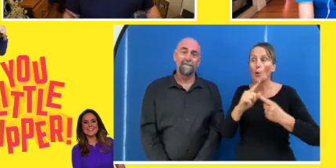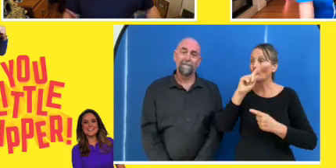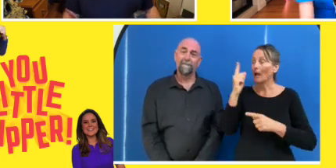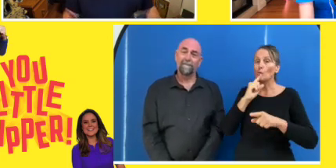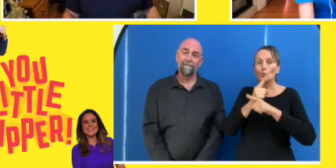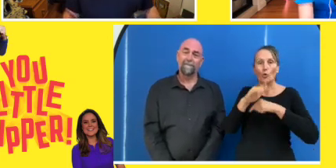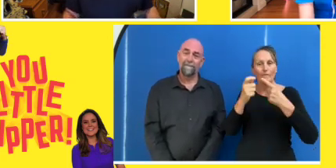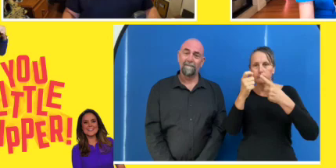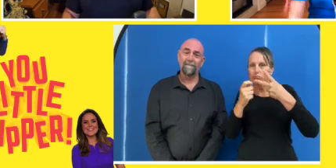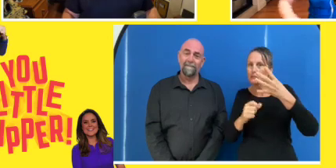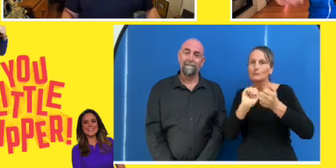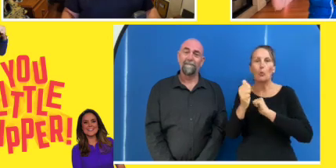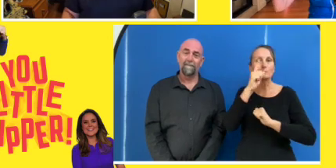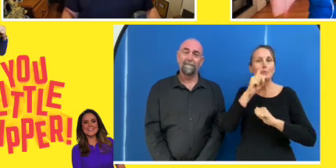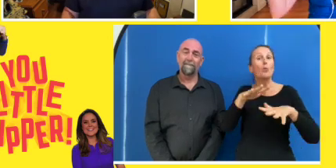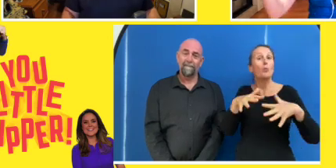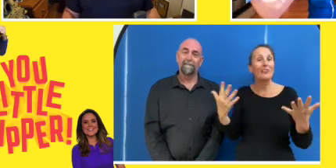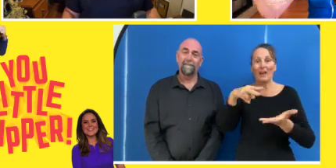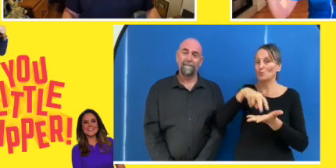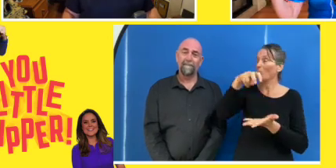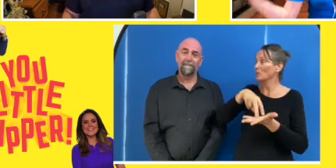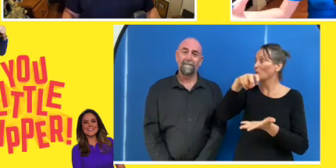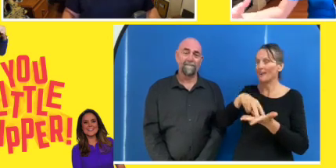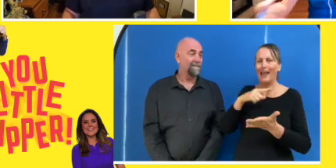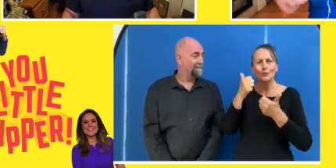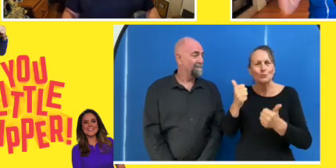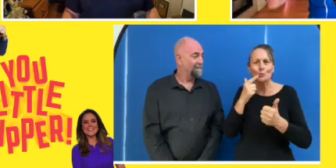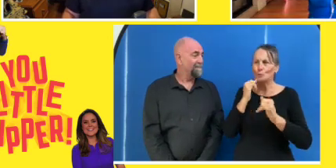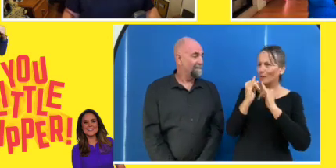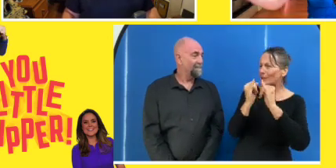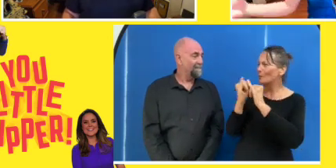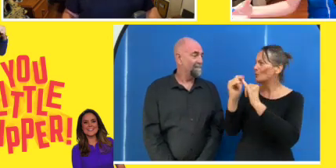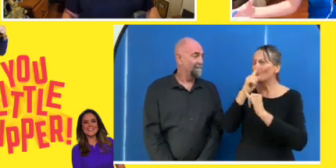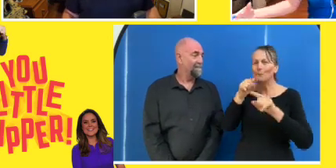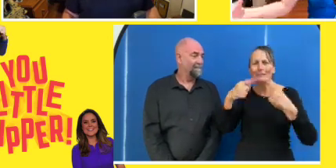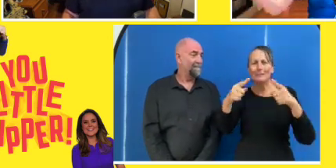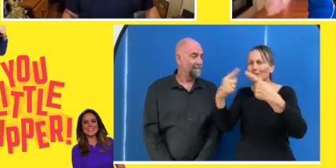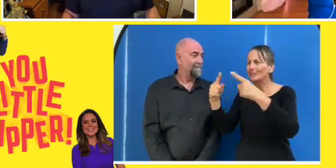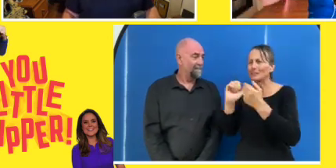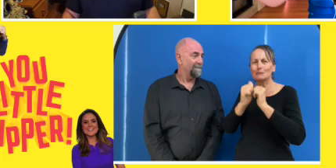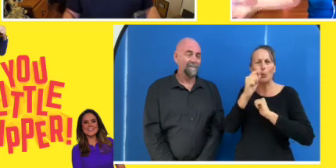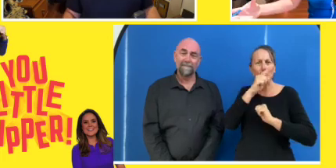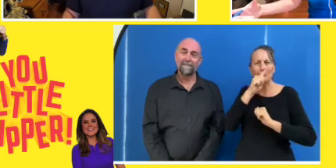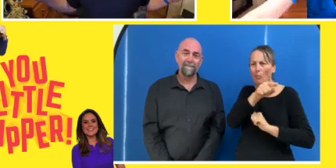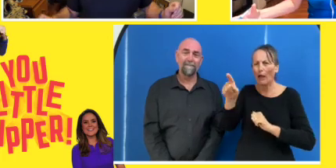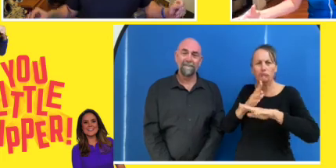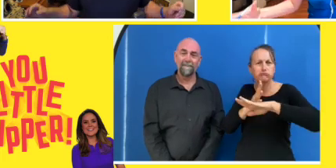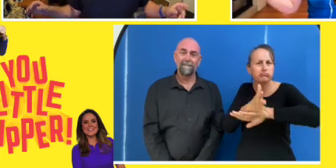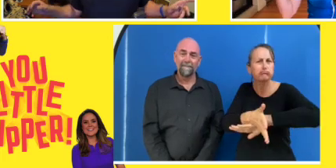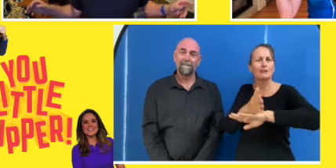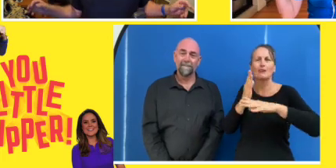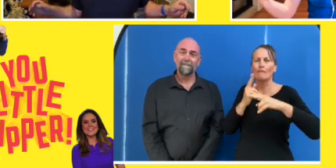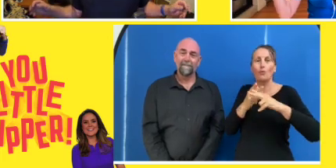many You Little Ripper moments and bringing that joy to you and having a chat to these Paralympians who are just putting everything out